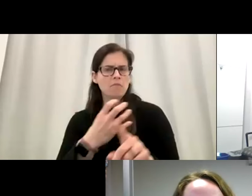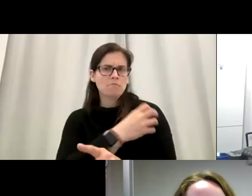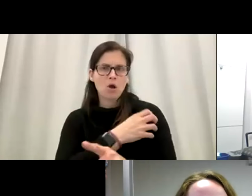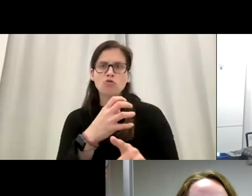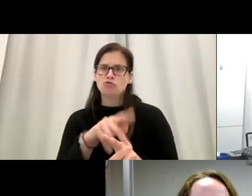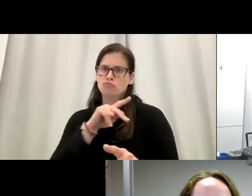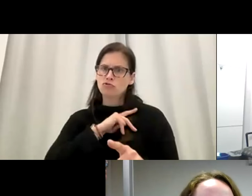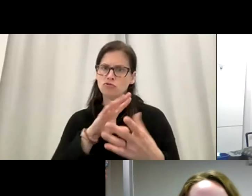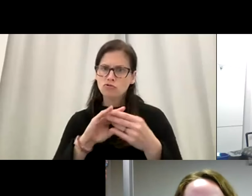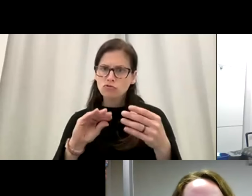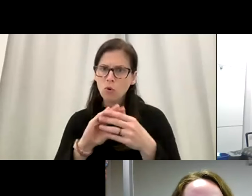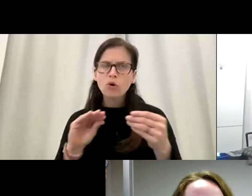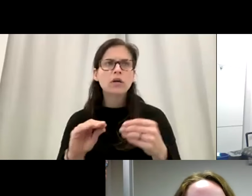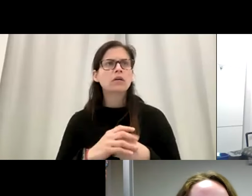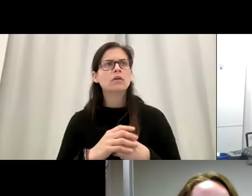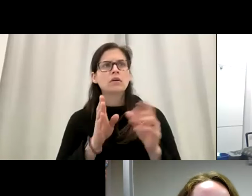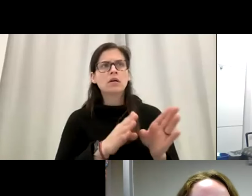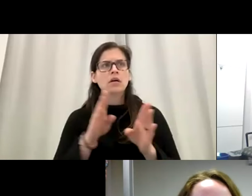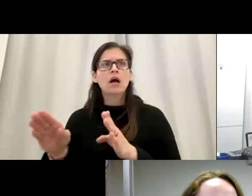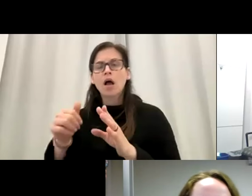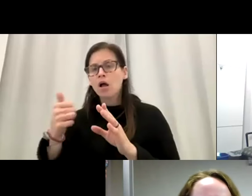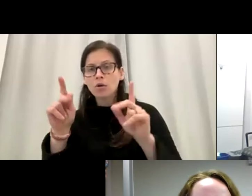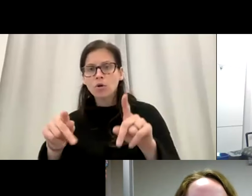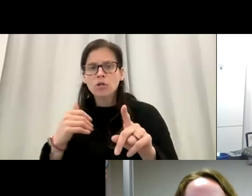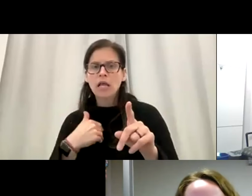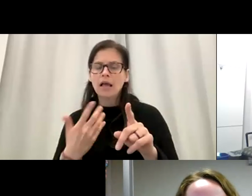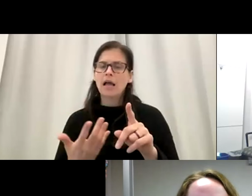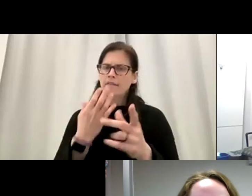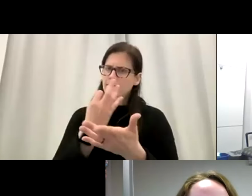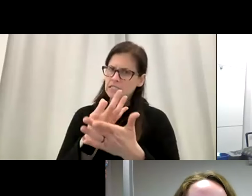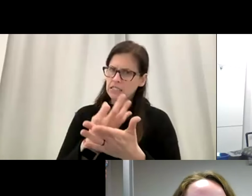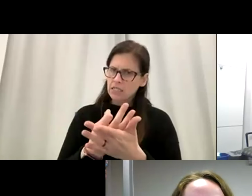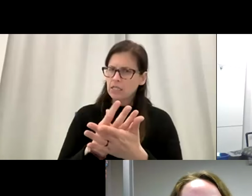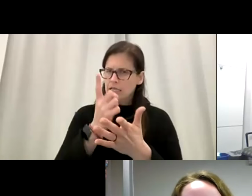they can share, and one person sort of a fiscally minded